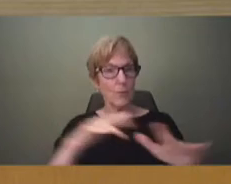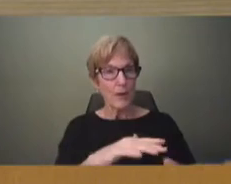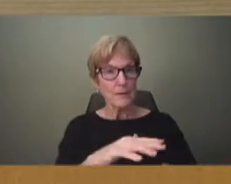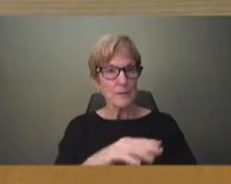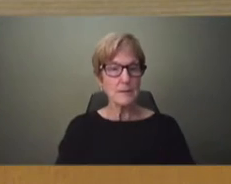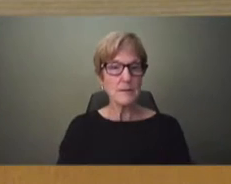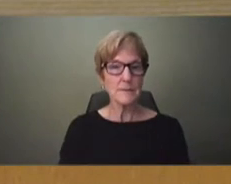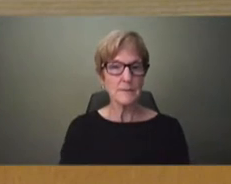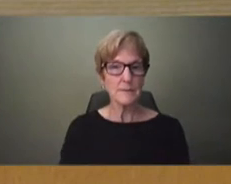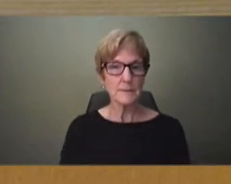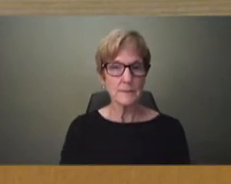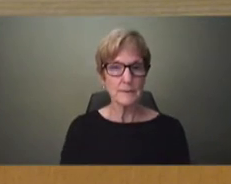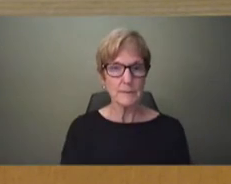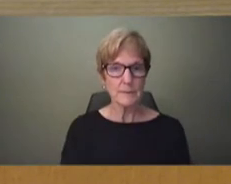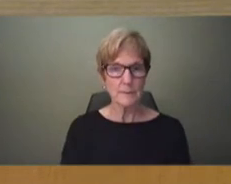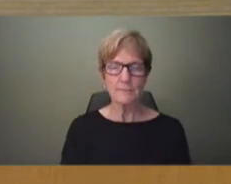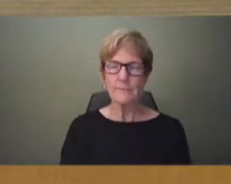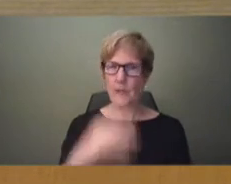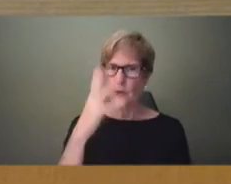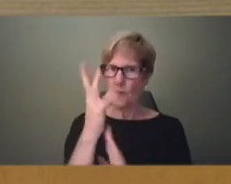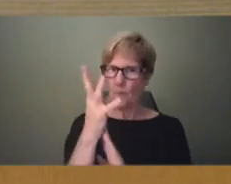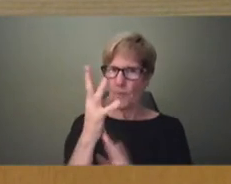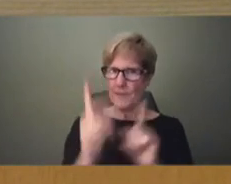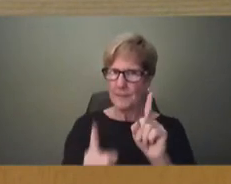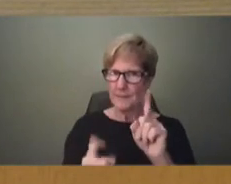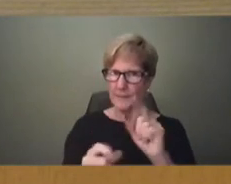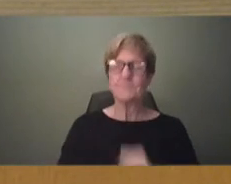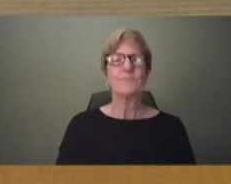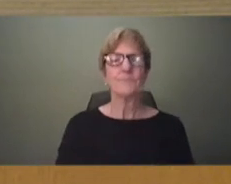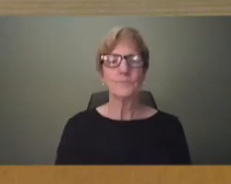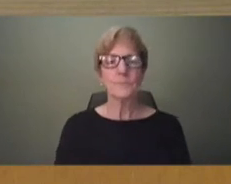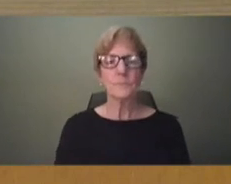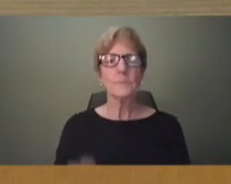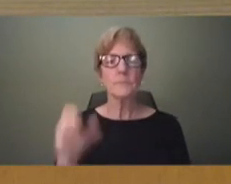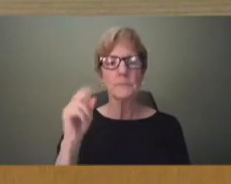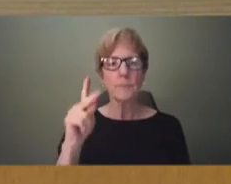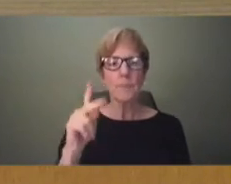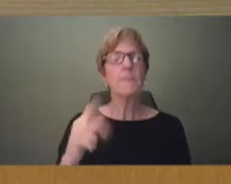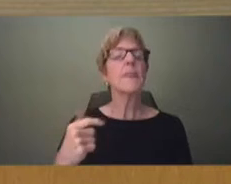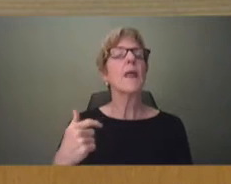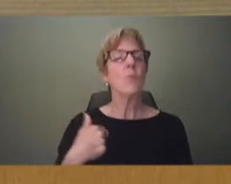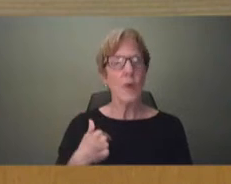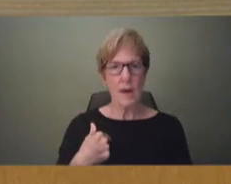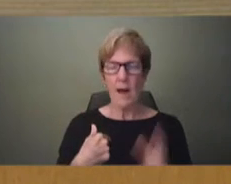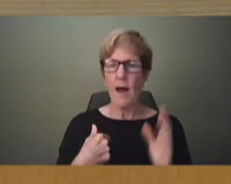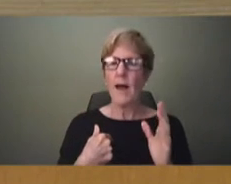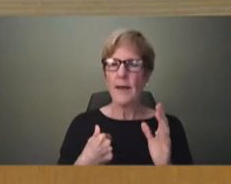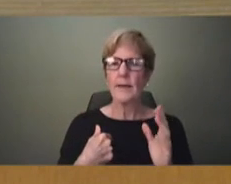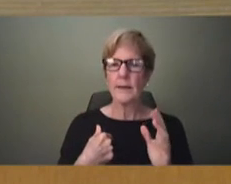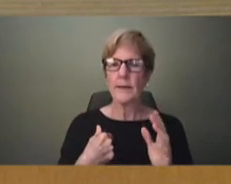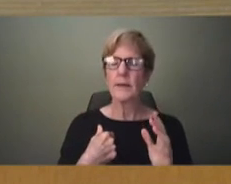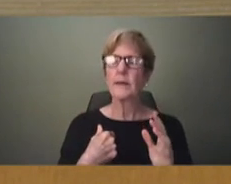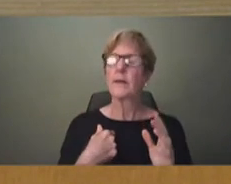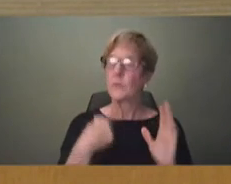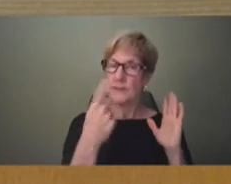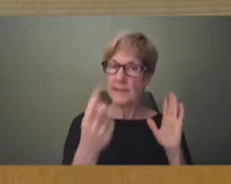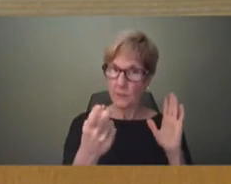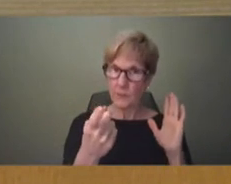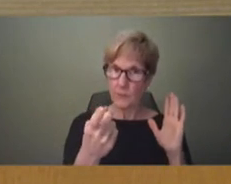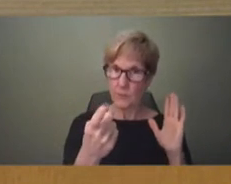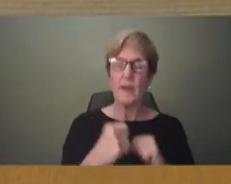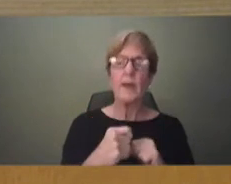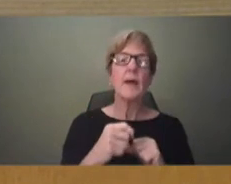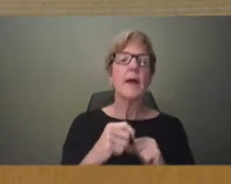runs I got four more minutes okay well I will I will say to you at